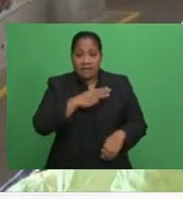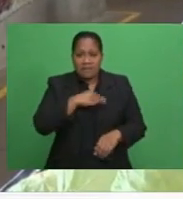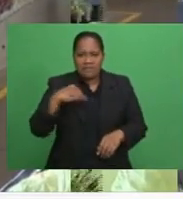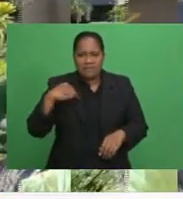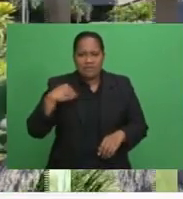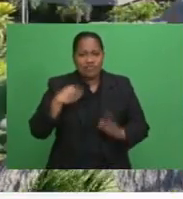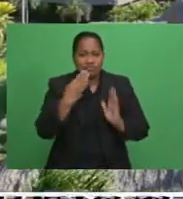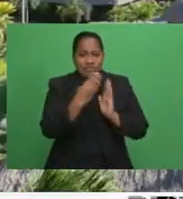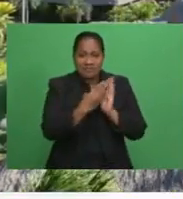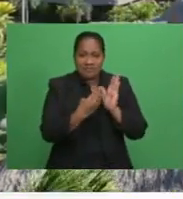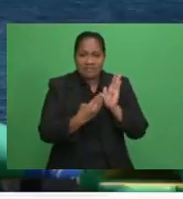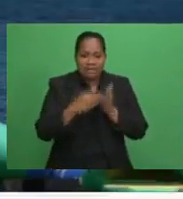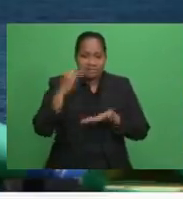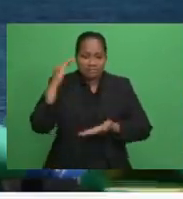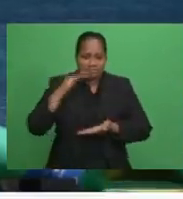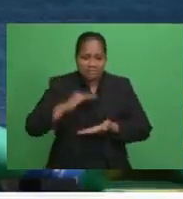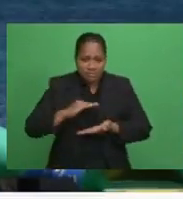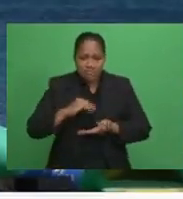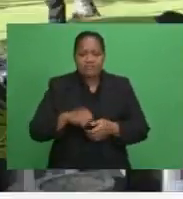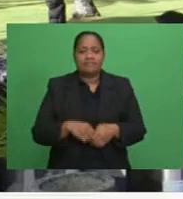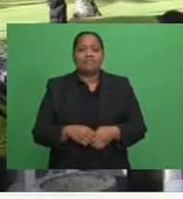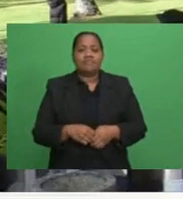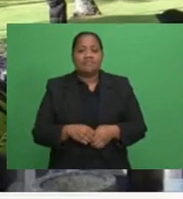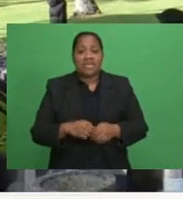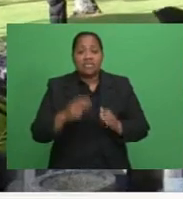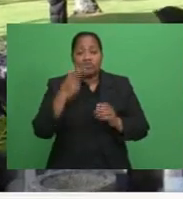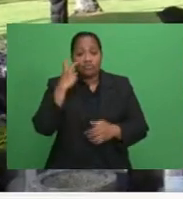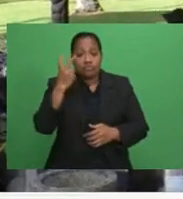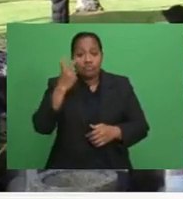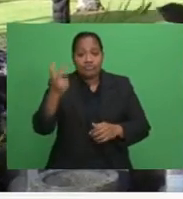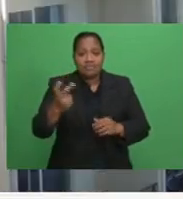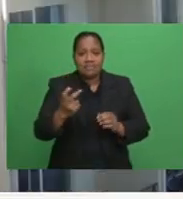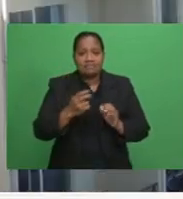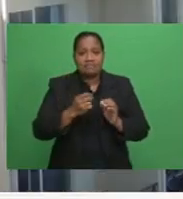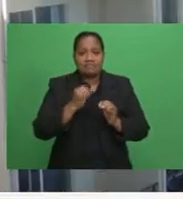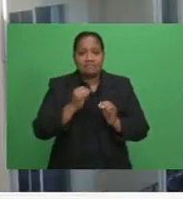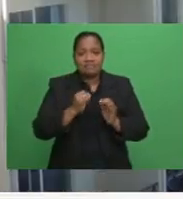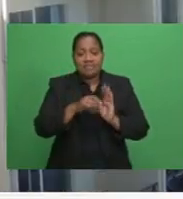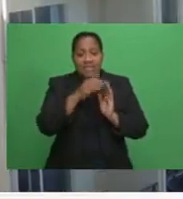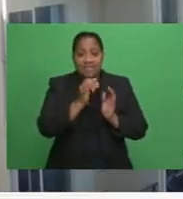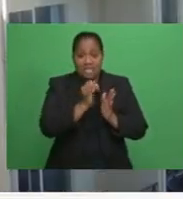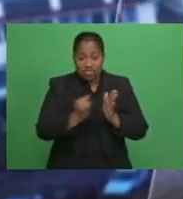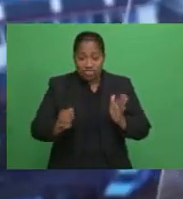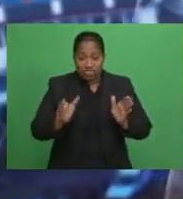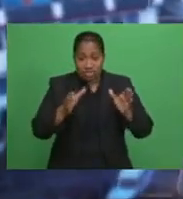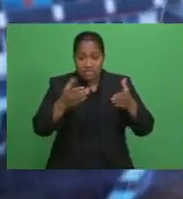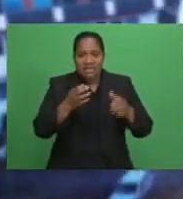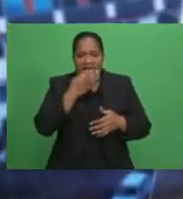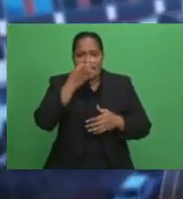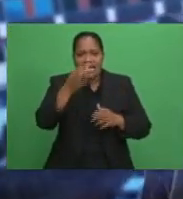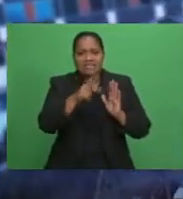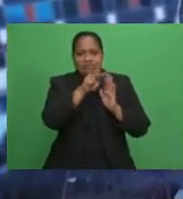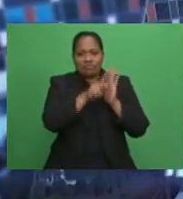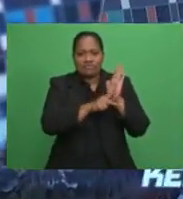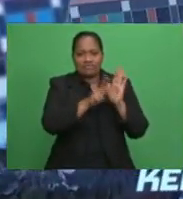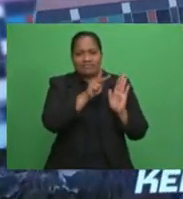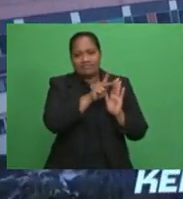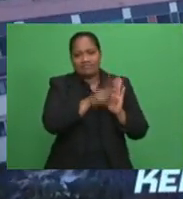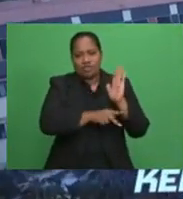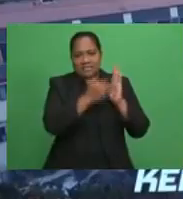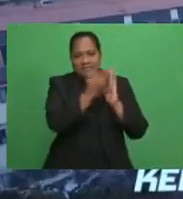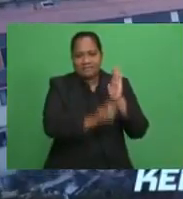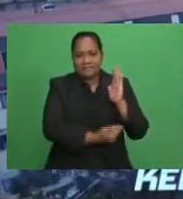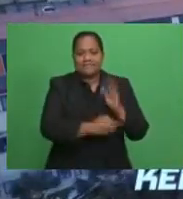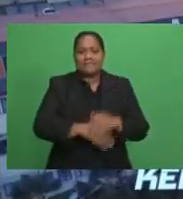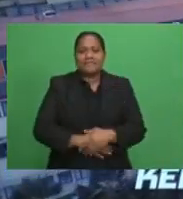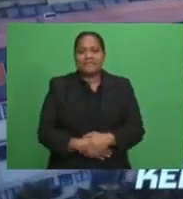budget cuts. And tourism industry asks for relief policies. From the studios of